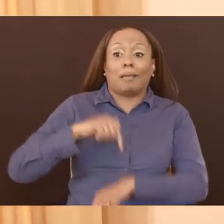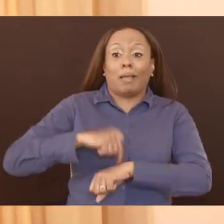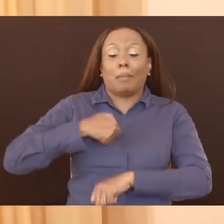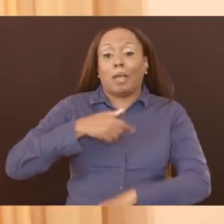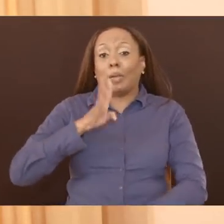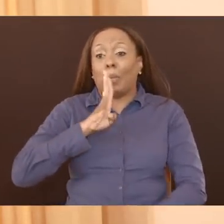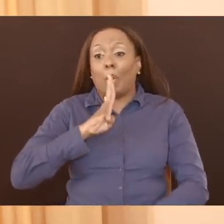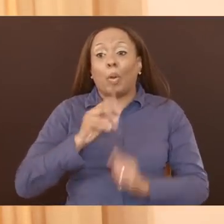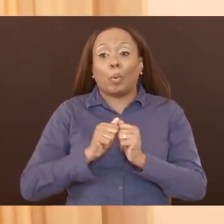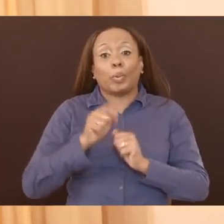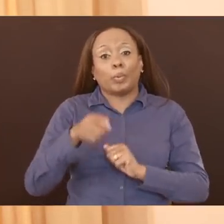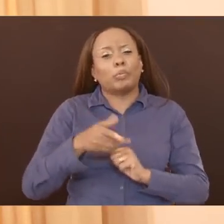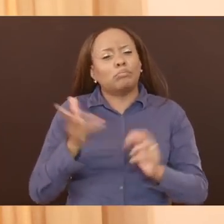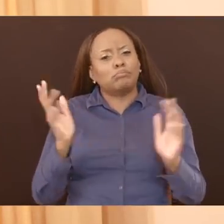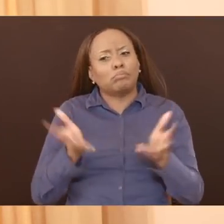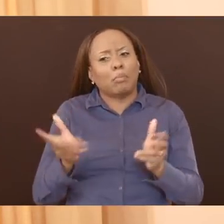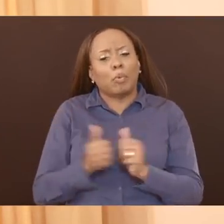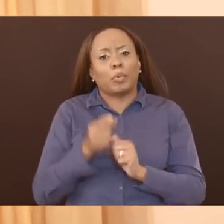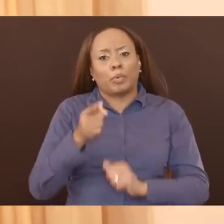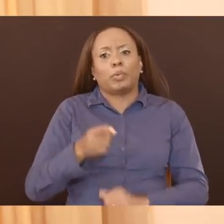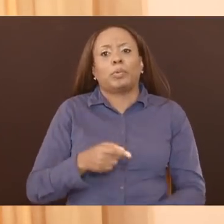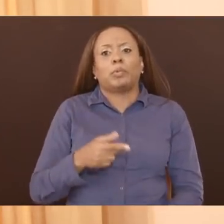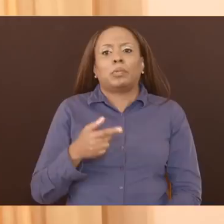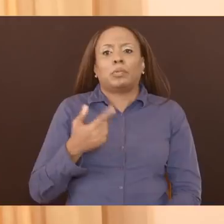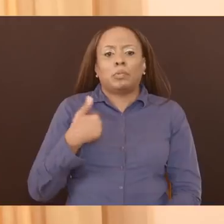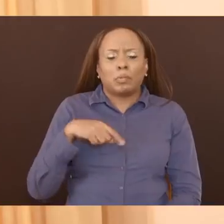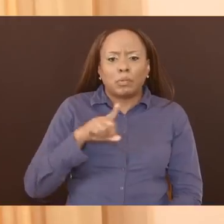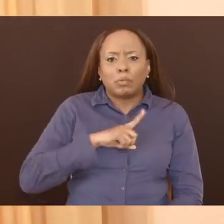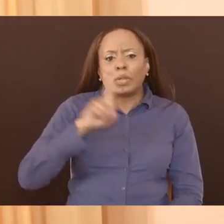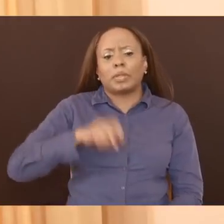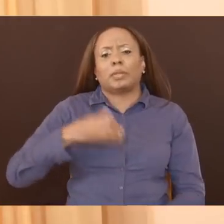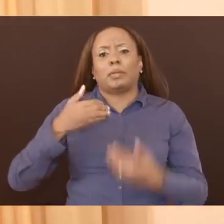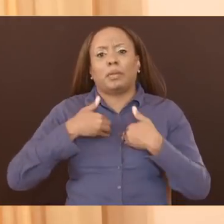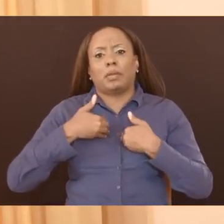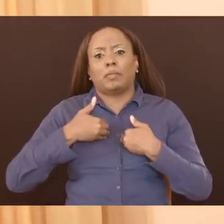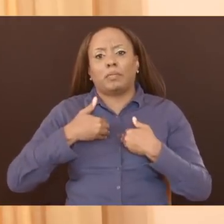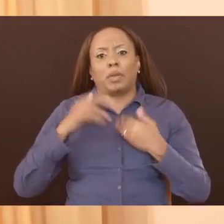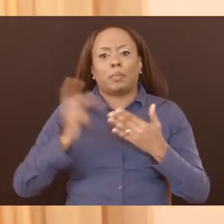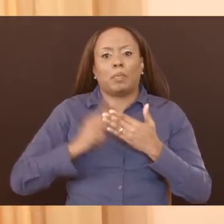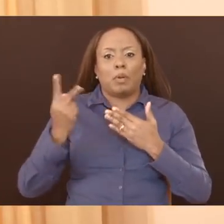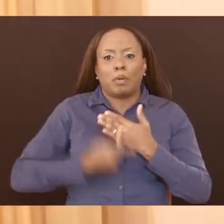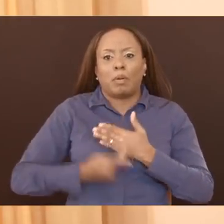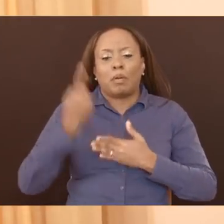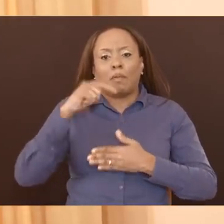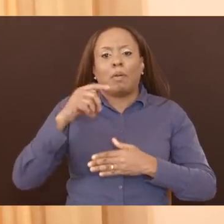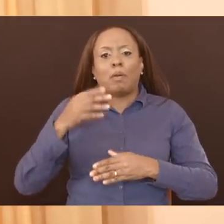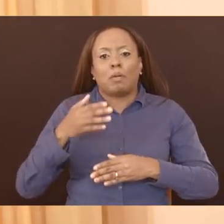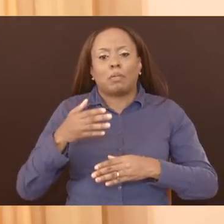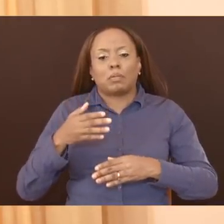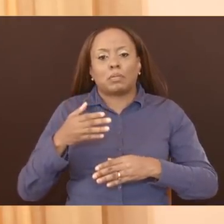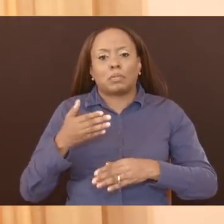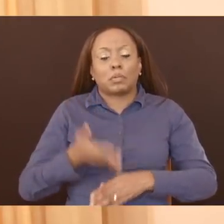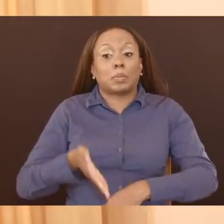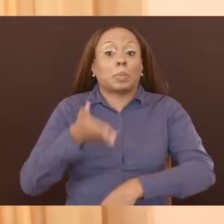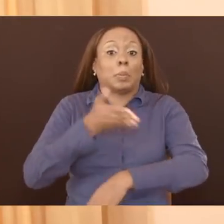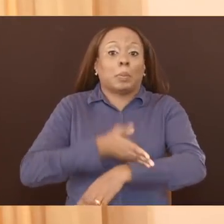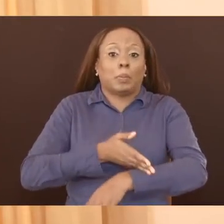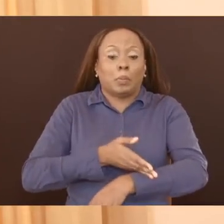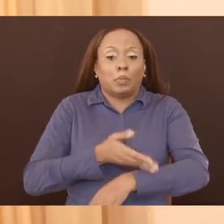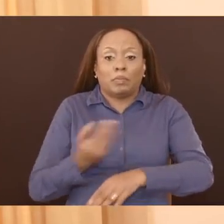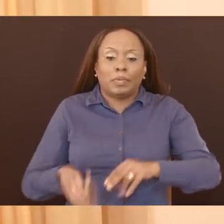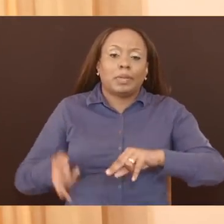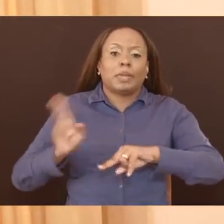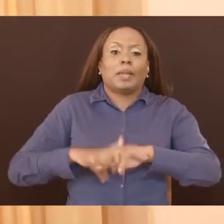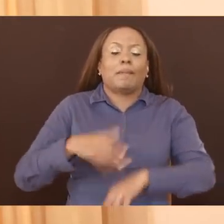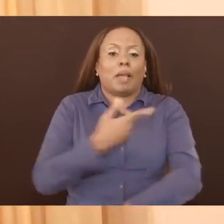we need to have a program that allows us to boost vaccines because the evidence is clear that